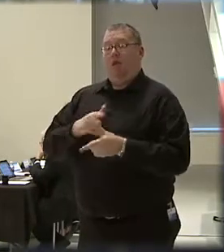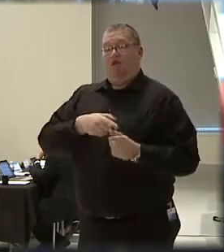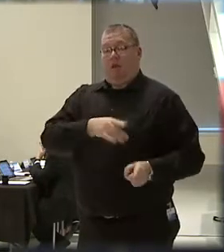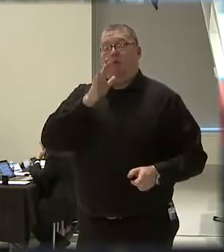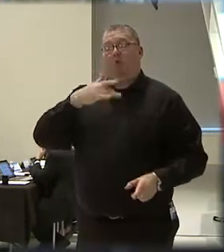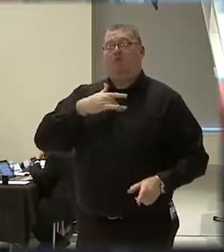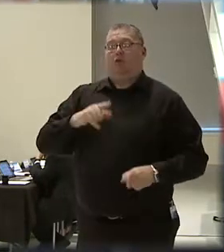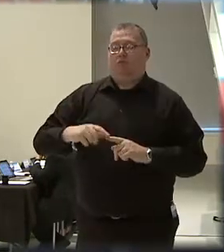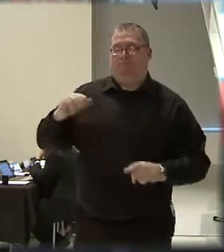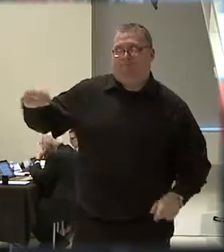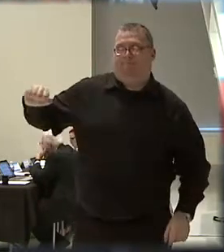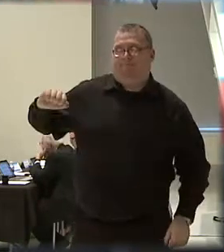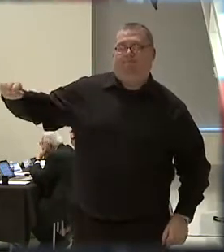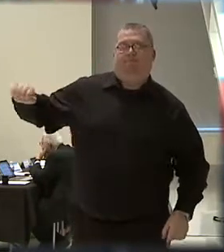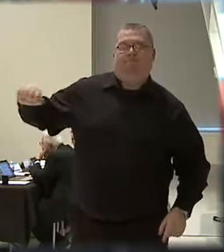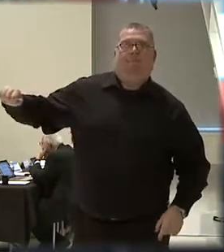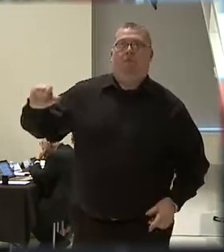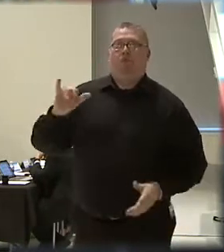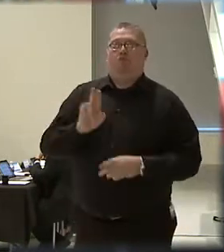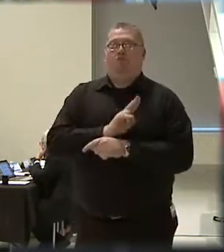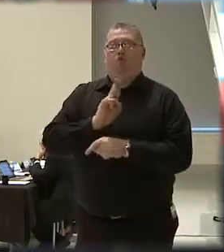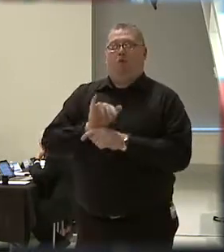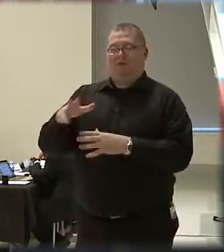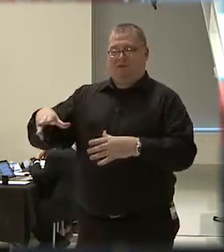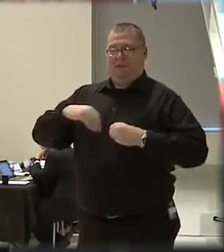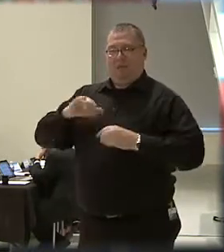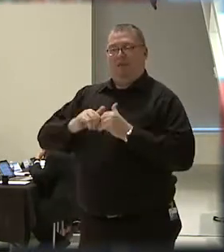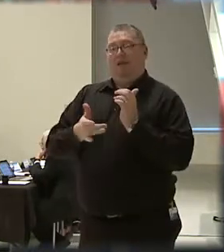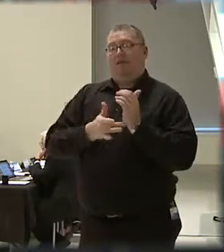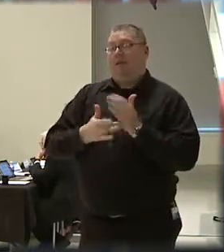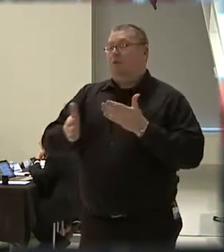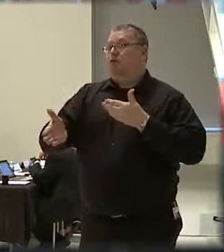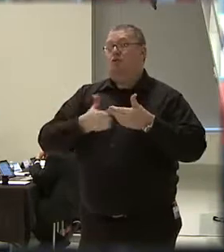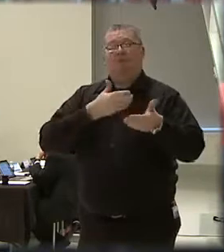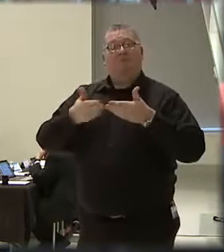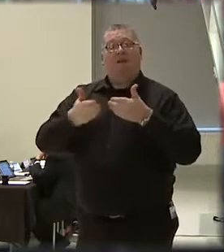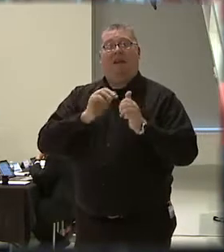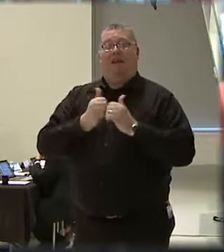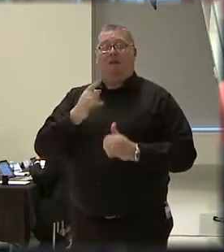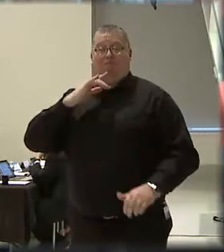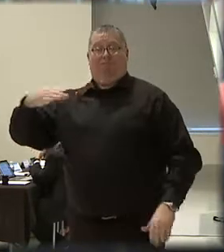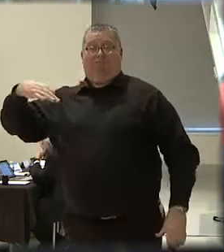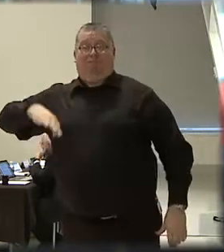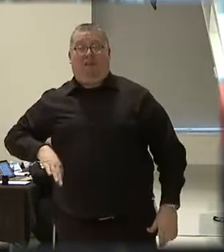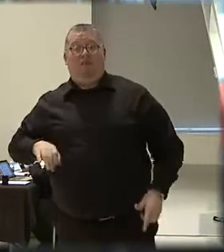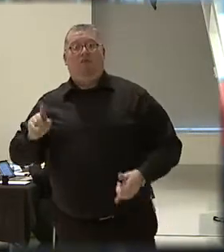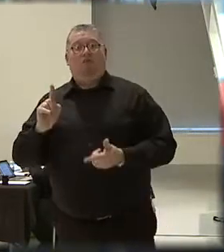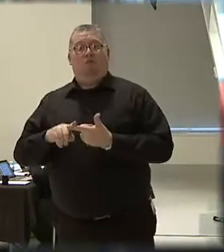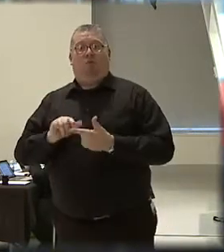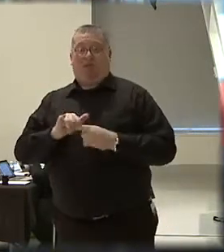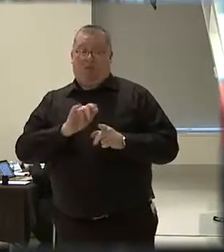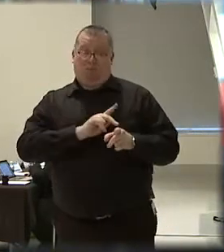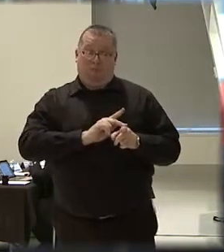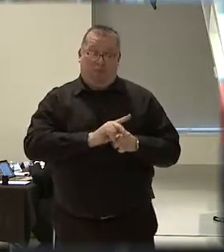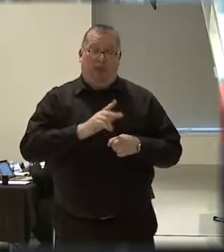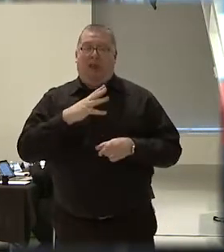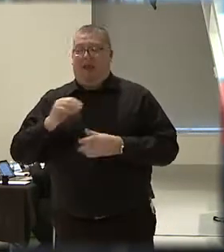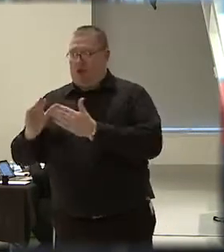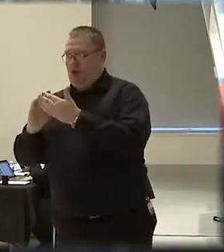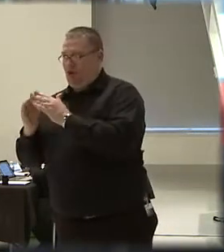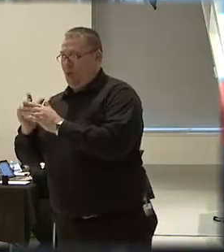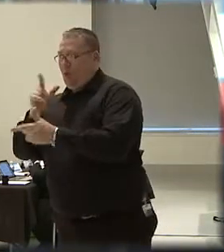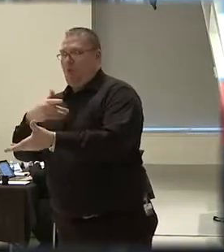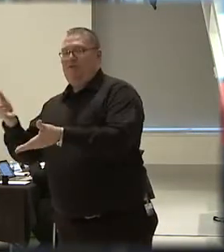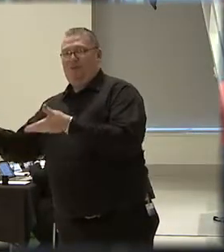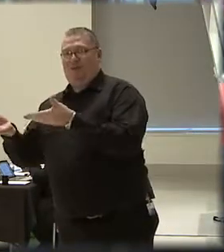the implementation of that technology, regardless of how beneficial it may be to the profession and the citizens being